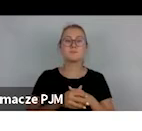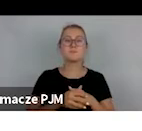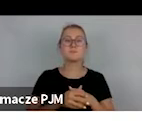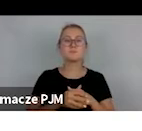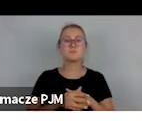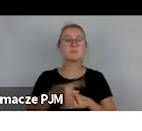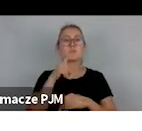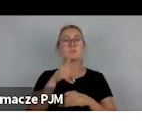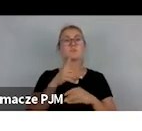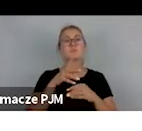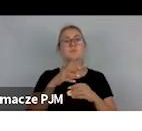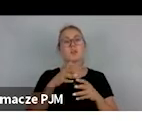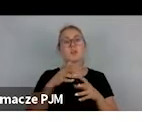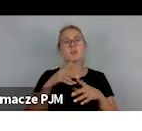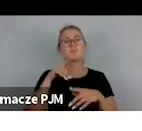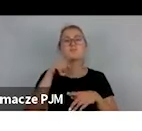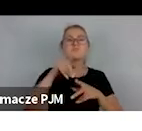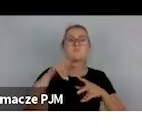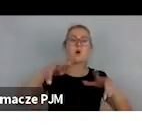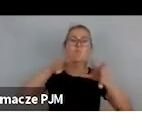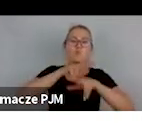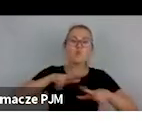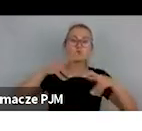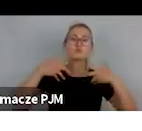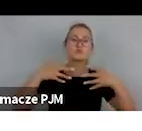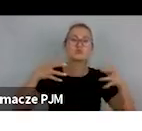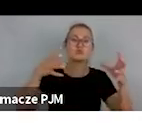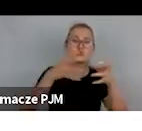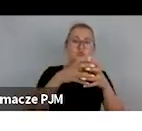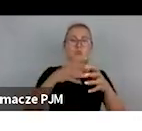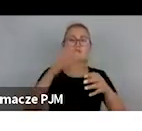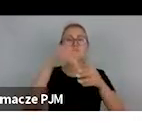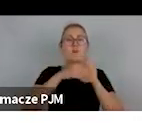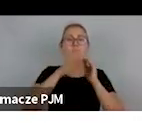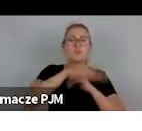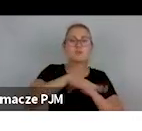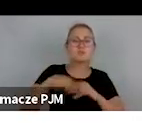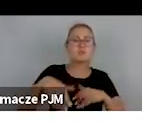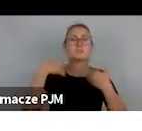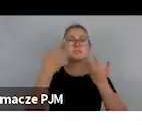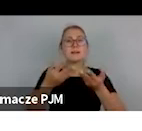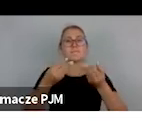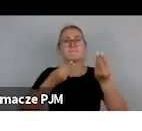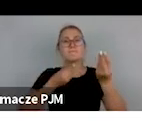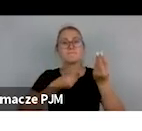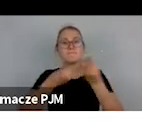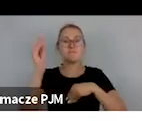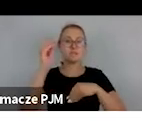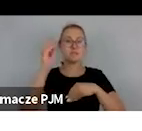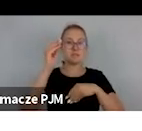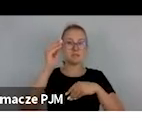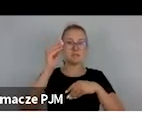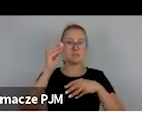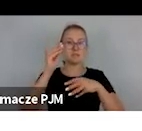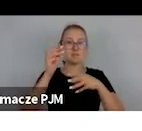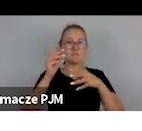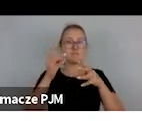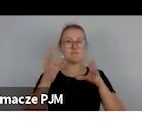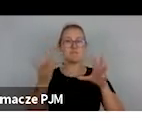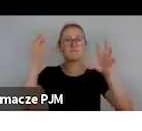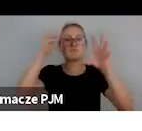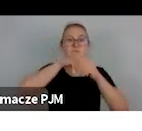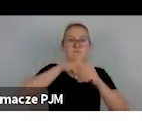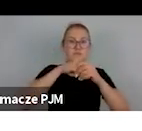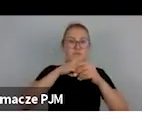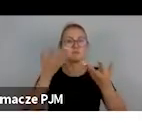at potential. The research is really clear that men who are involved in the lives of their children early on are themselves less likely to